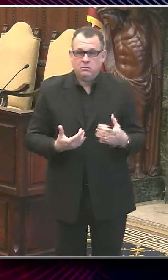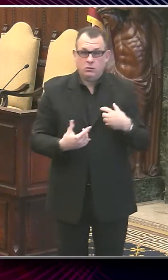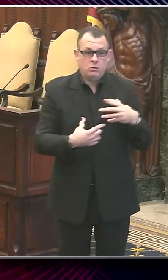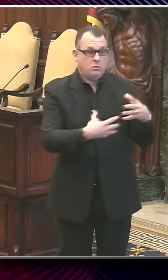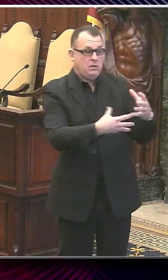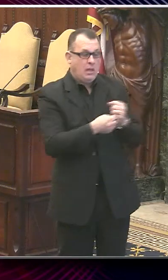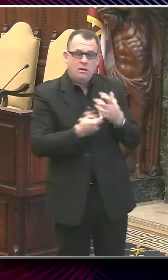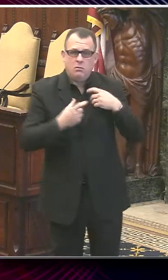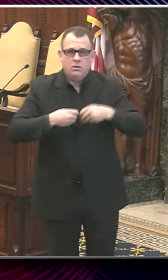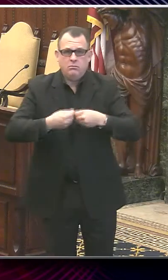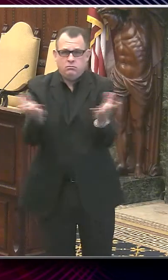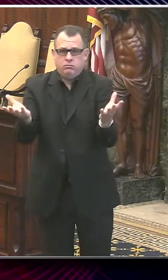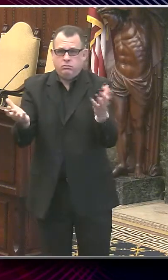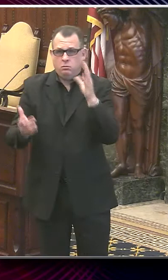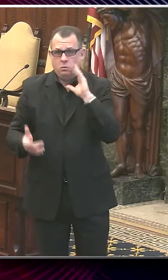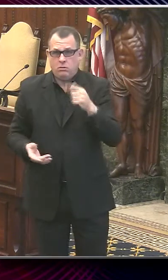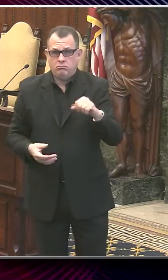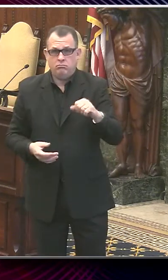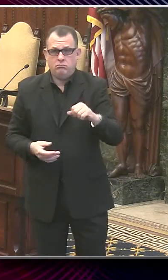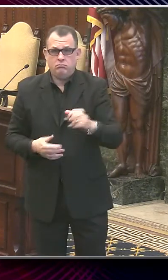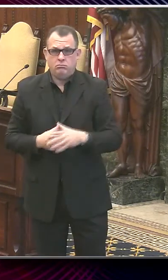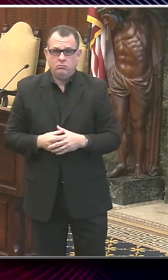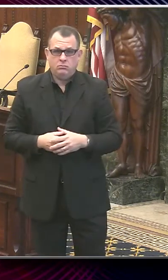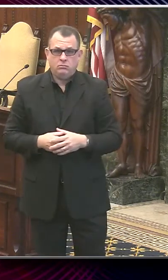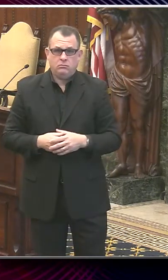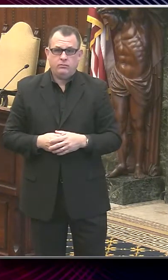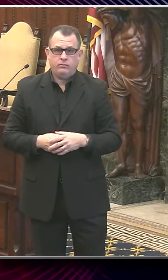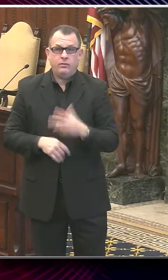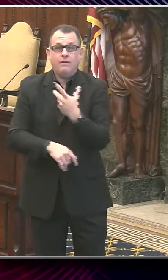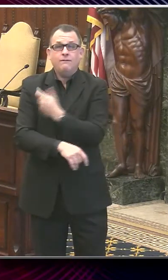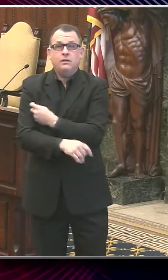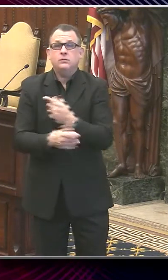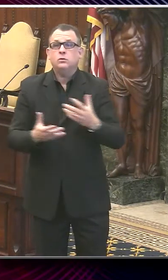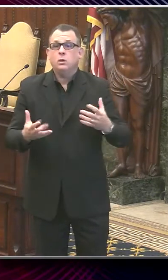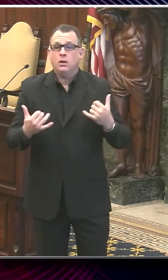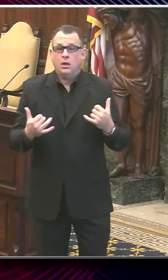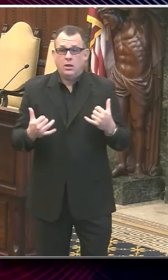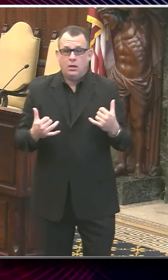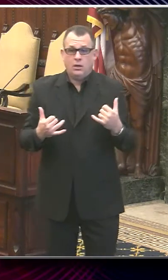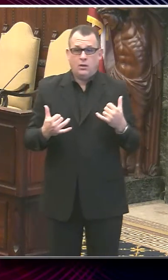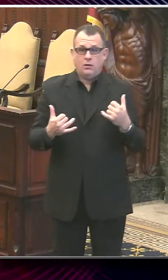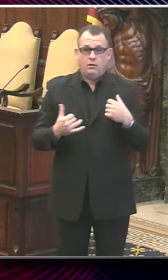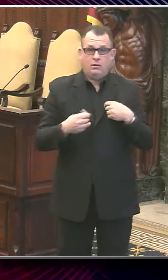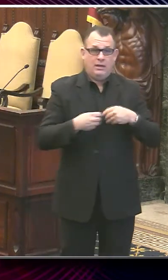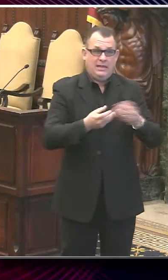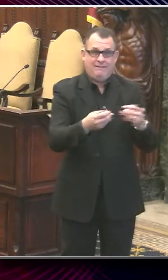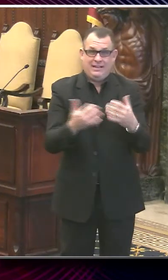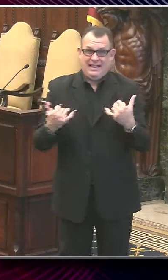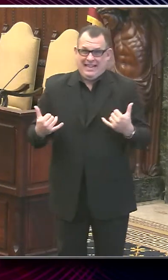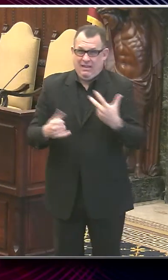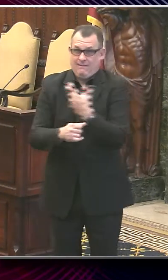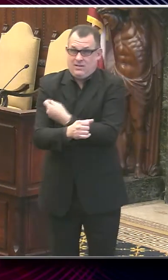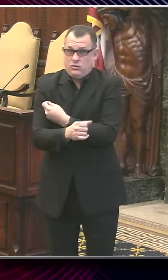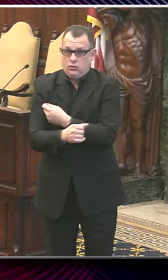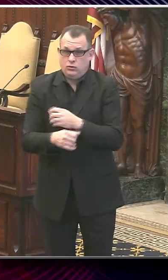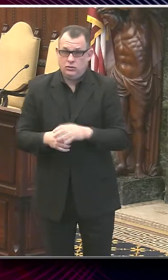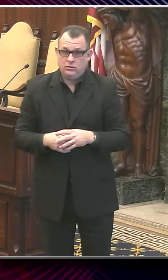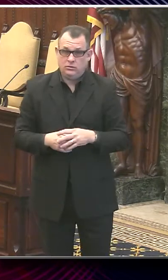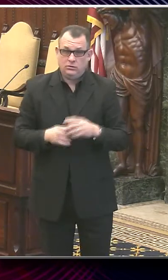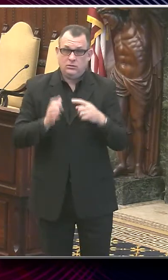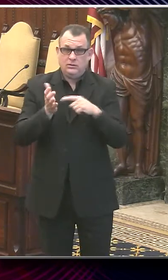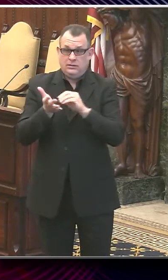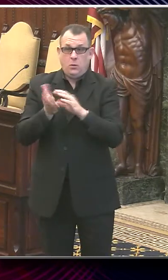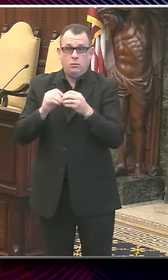us. Administration of the vaccines is this. As of Monday evening, we had data showing vaccination